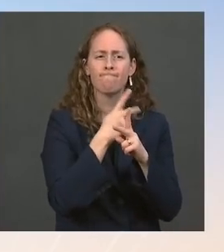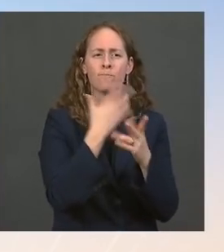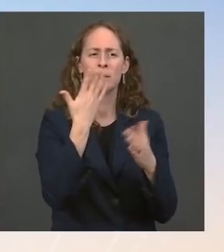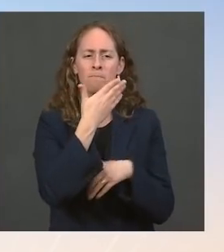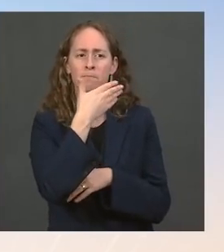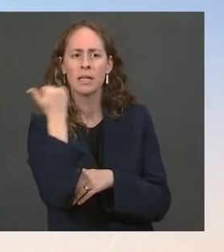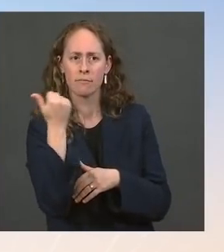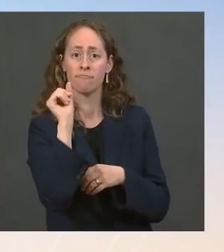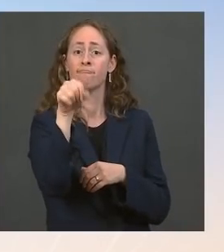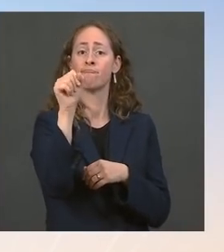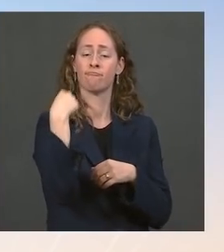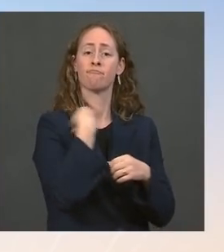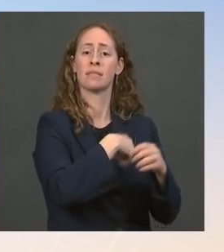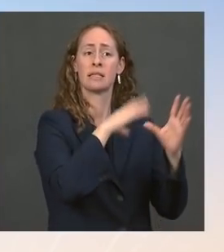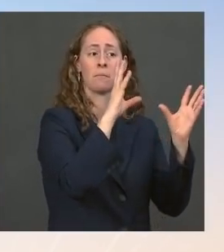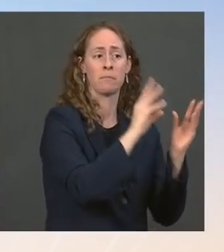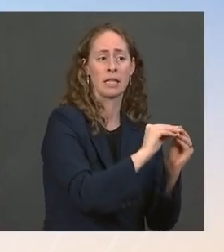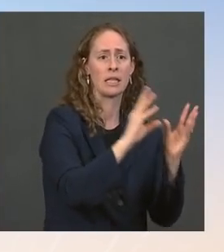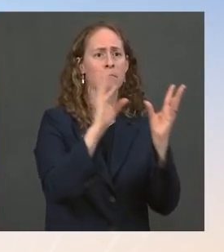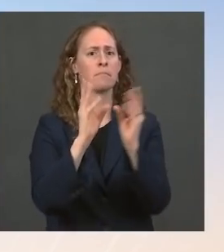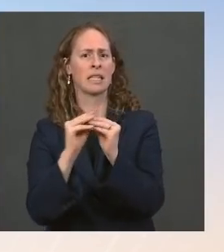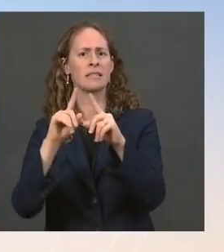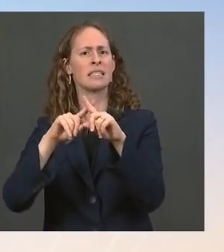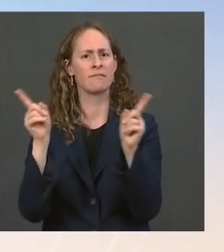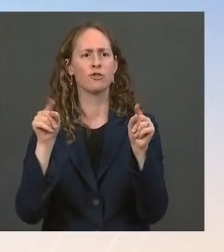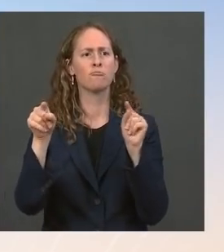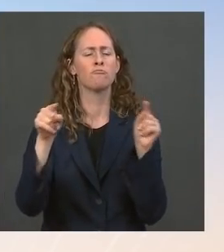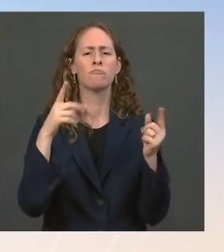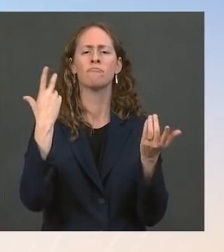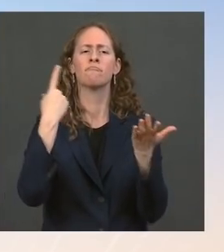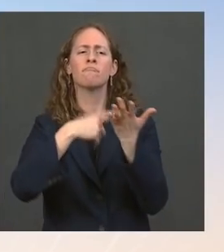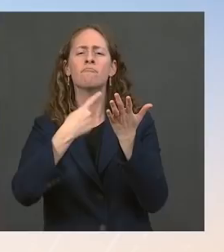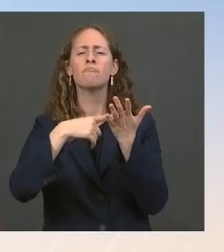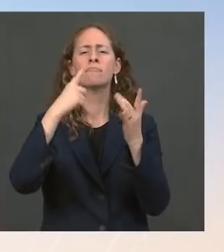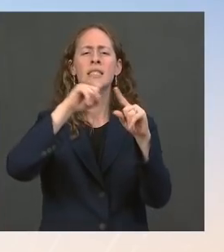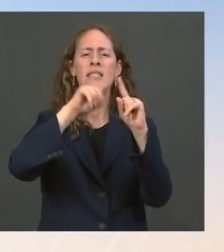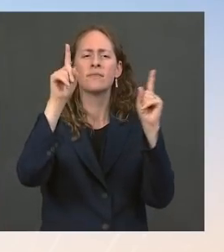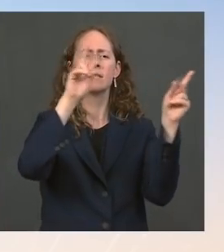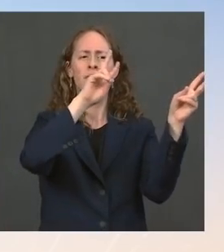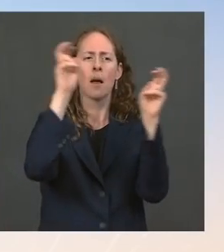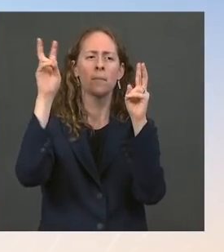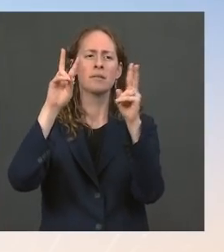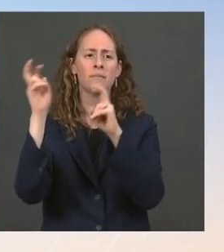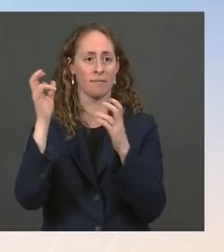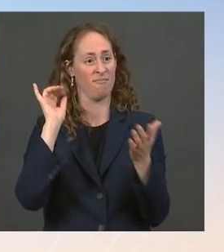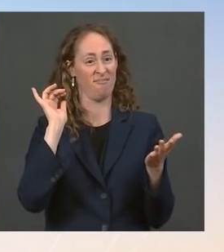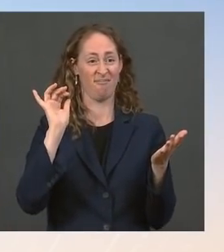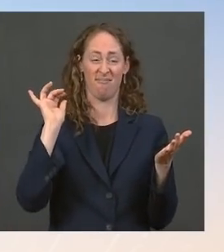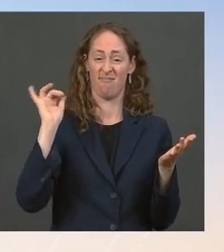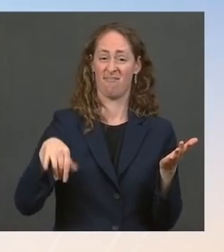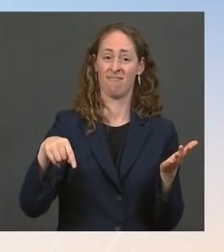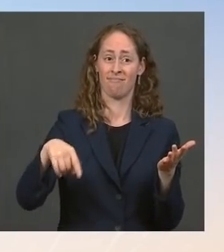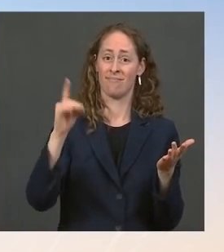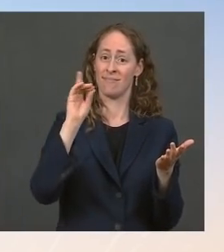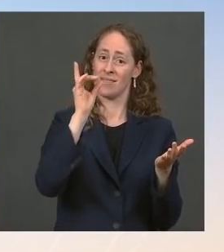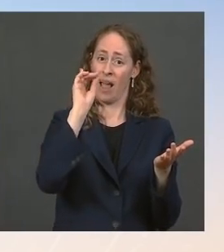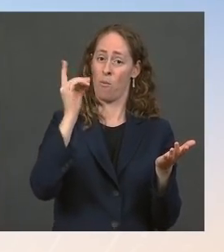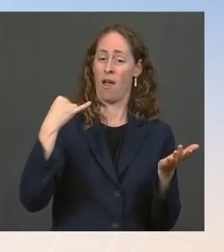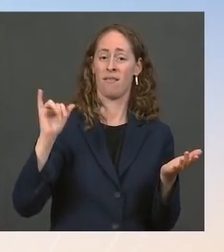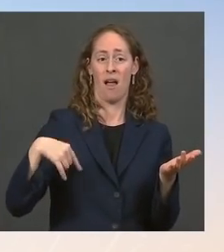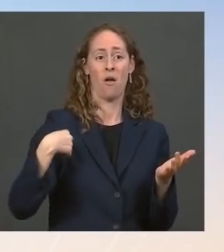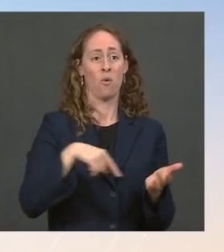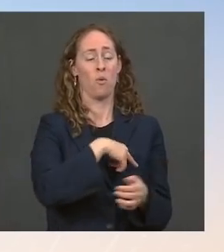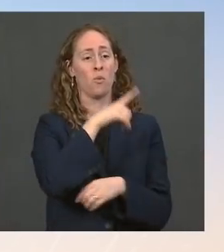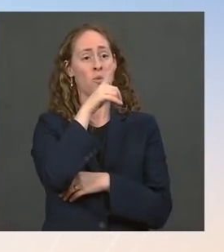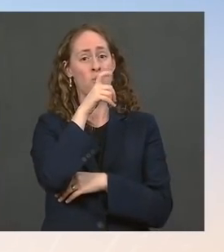a range of voices, some who had different points of view. That's part of who we are as a Democratic Party, part of democracy. And we'll determine day by